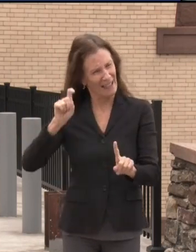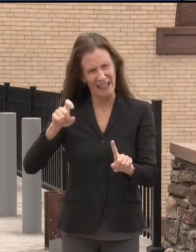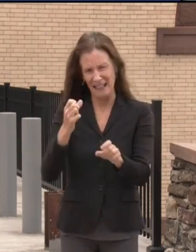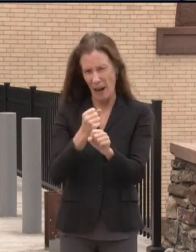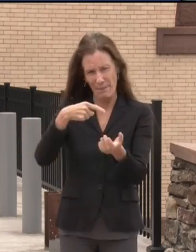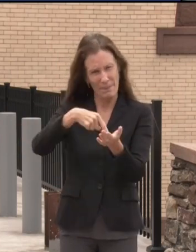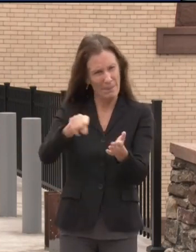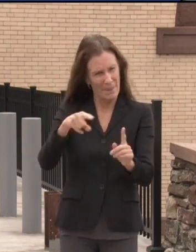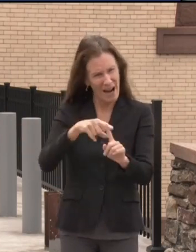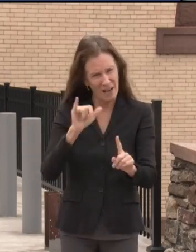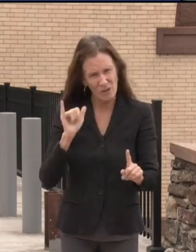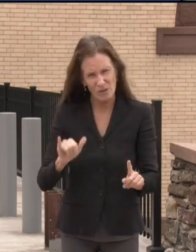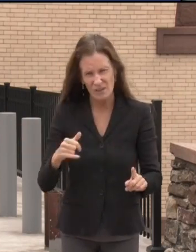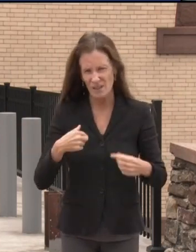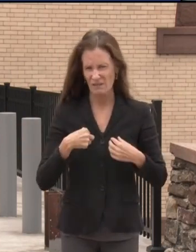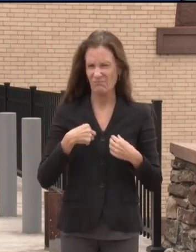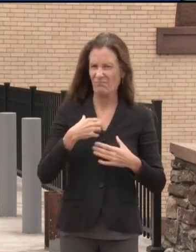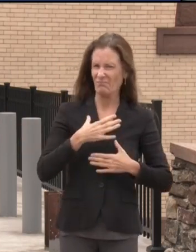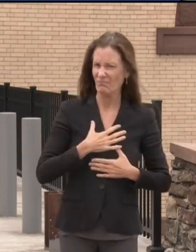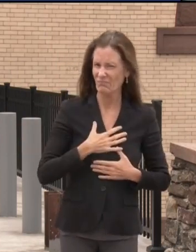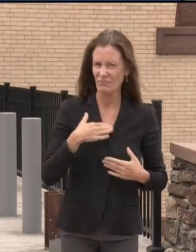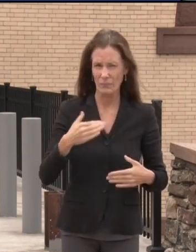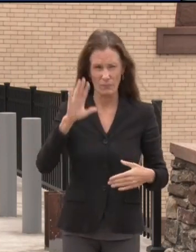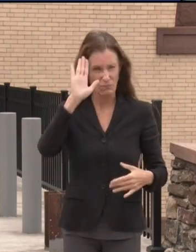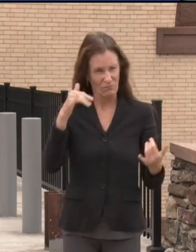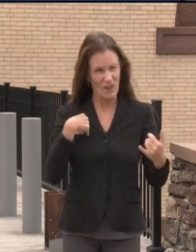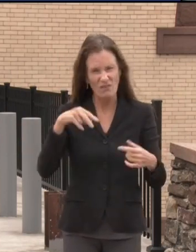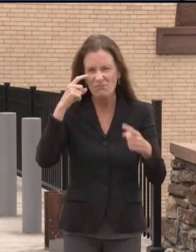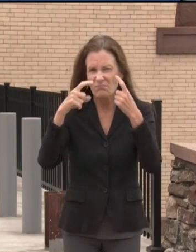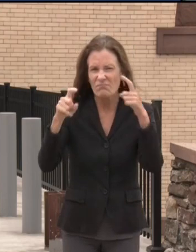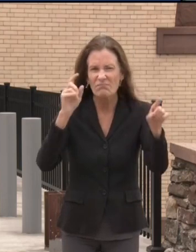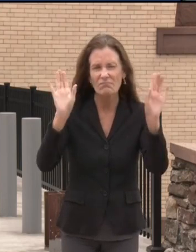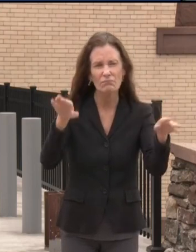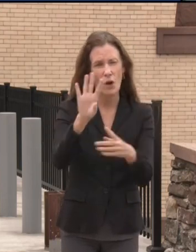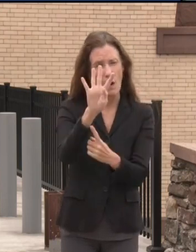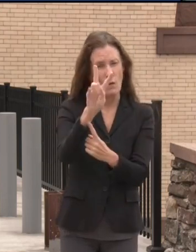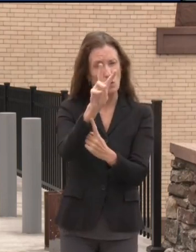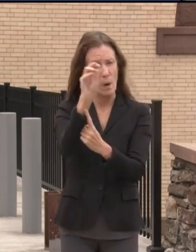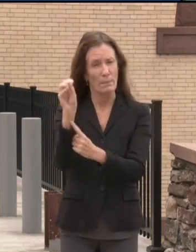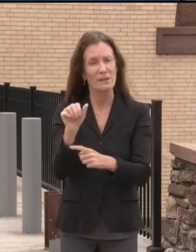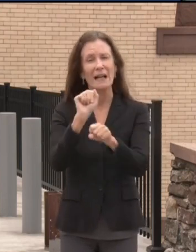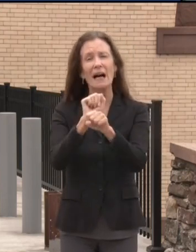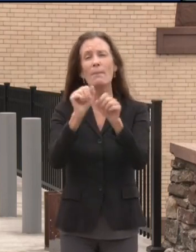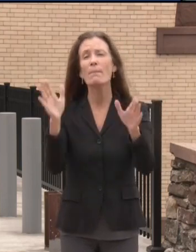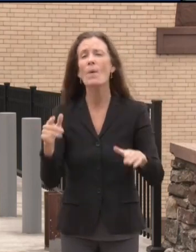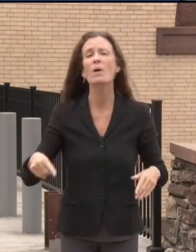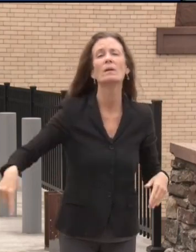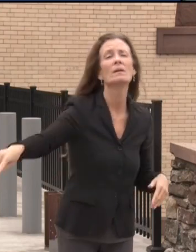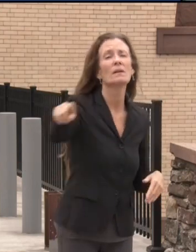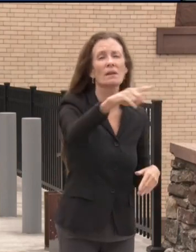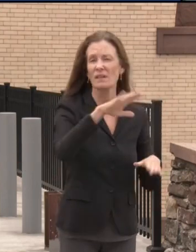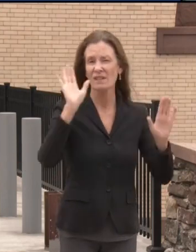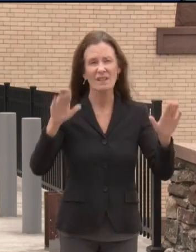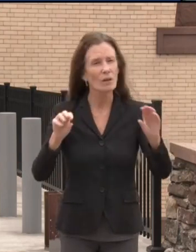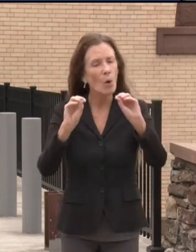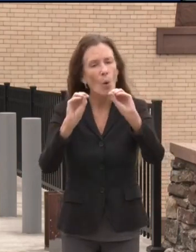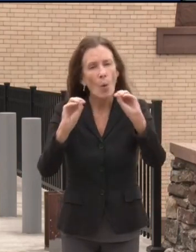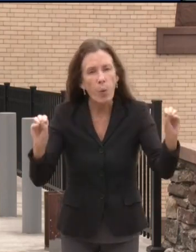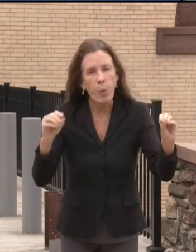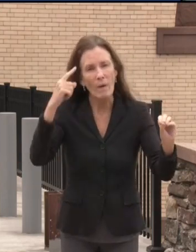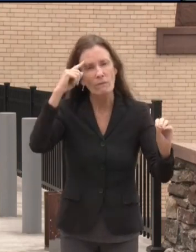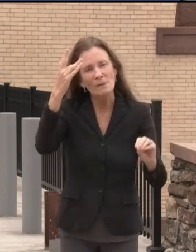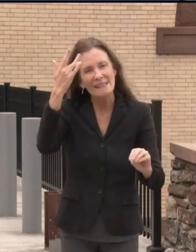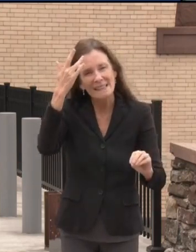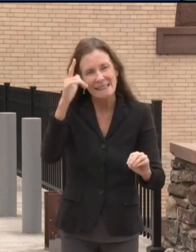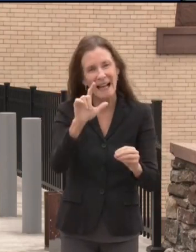Apparently, approximately 42% of American workers lack a single paid day off, not for sick